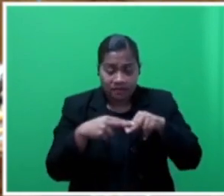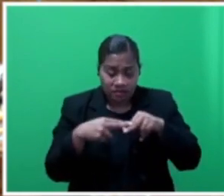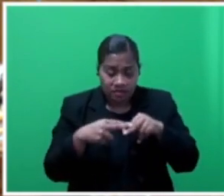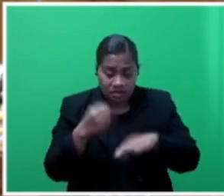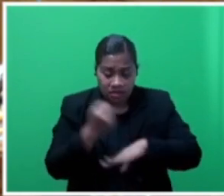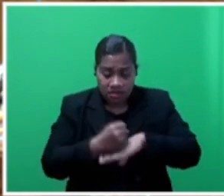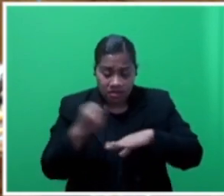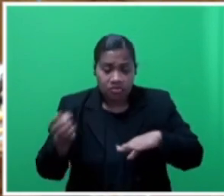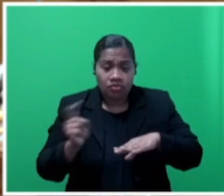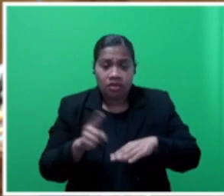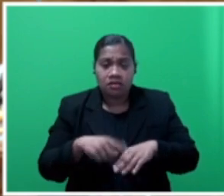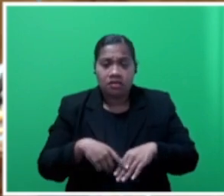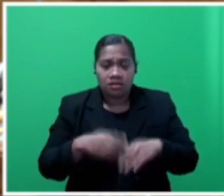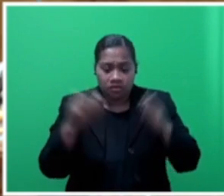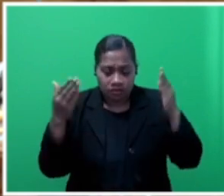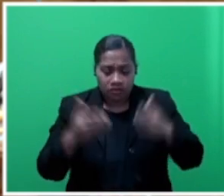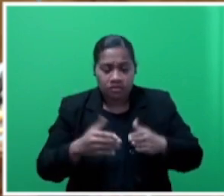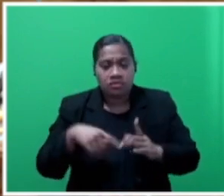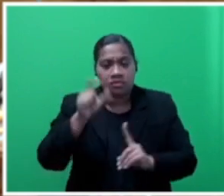projects.